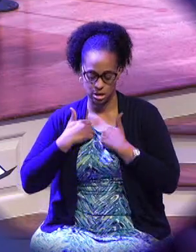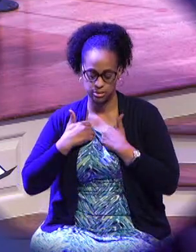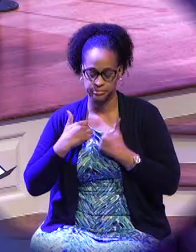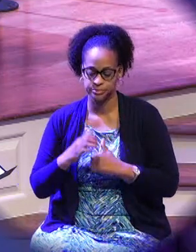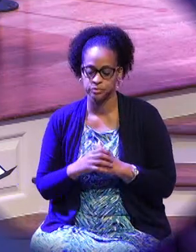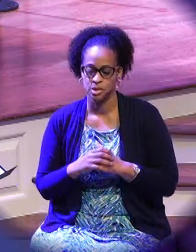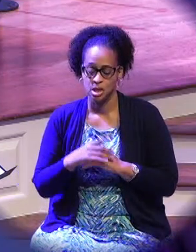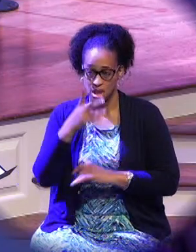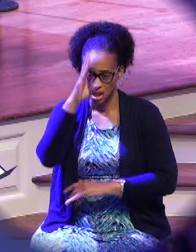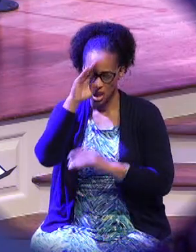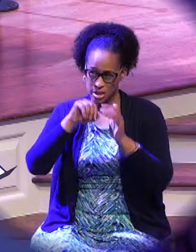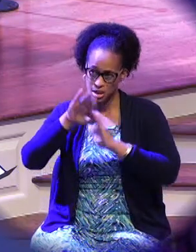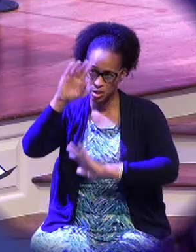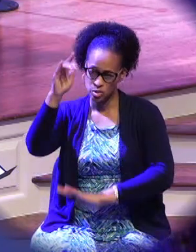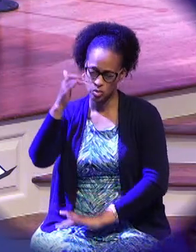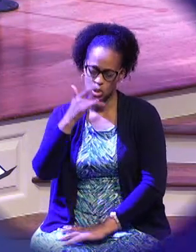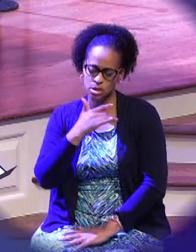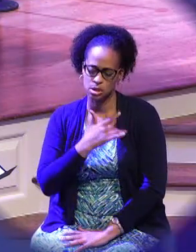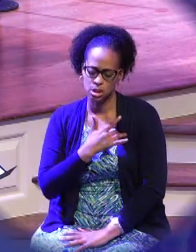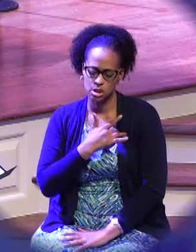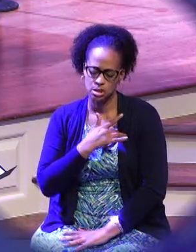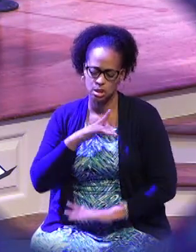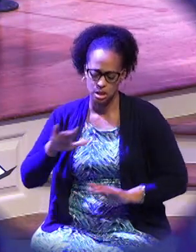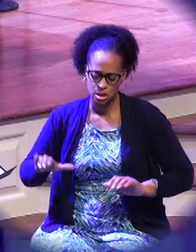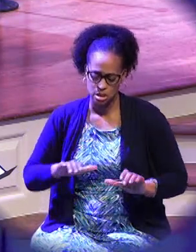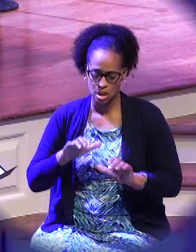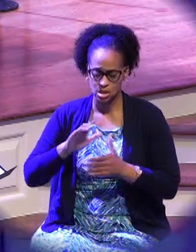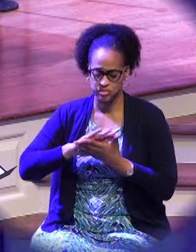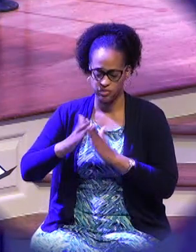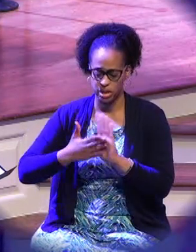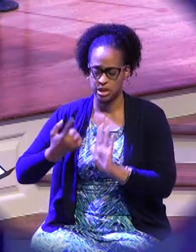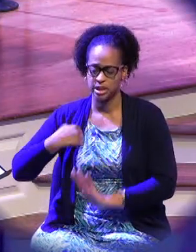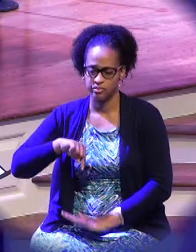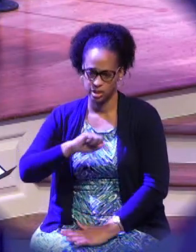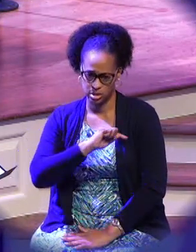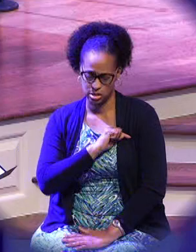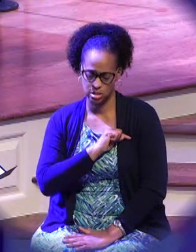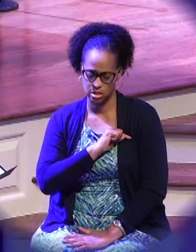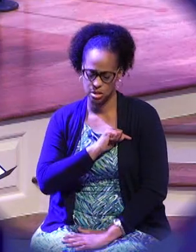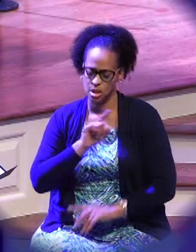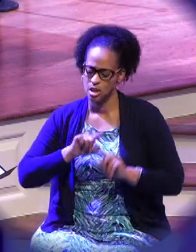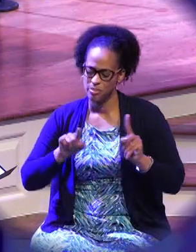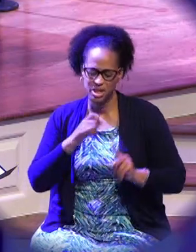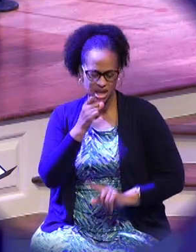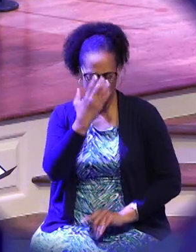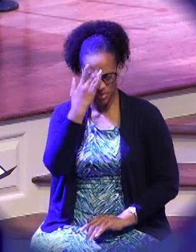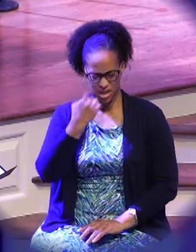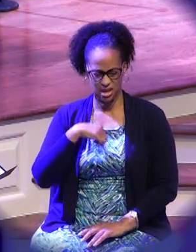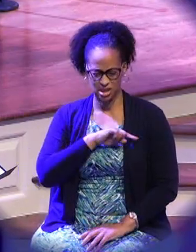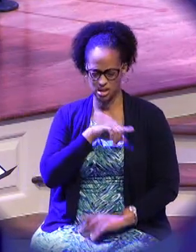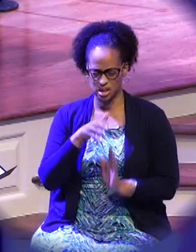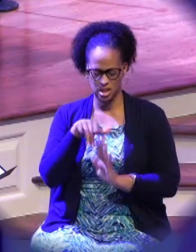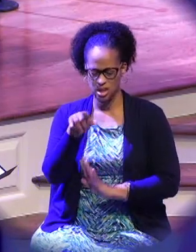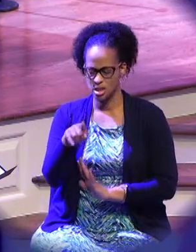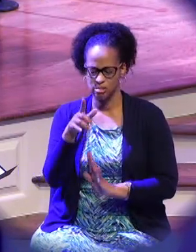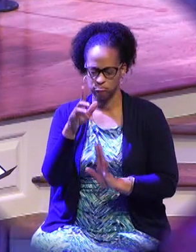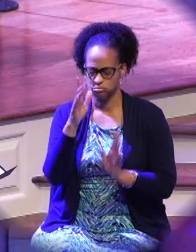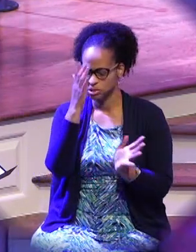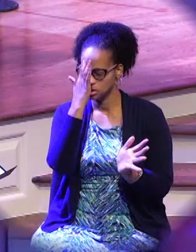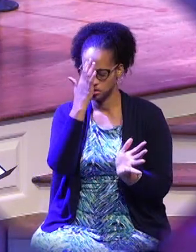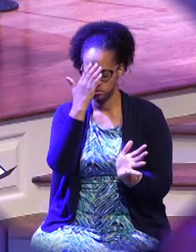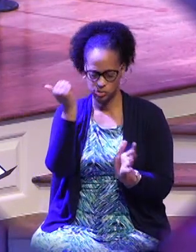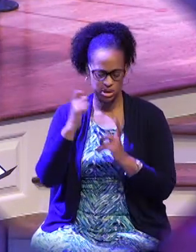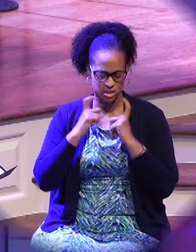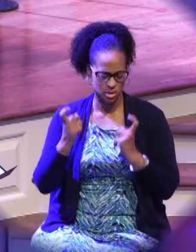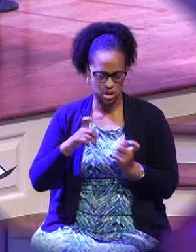God, in his graciousness, does forgive us, but not because he winks away our sins,